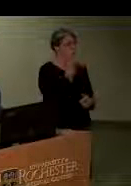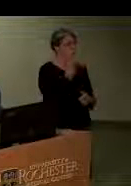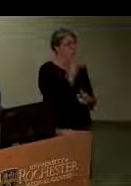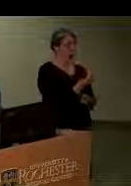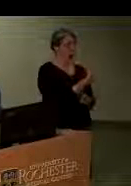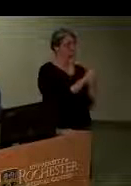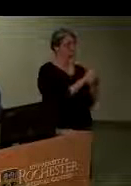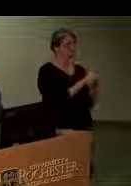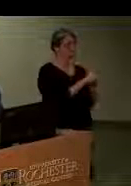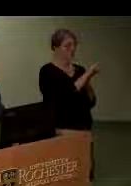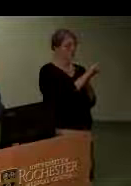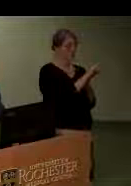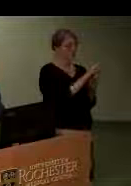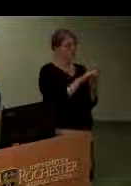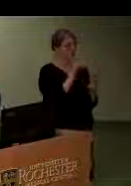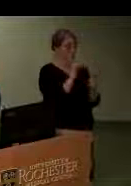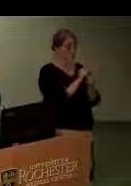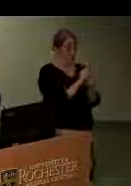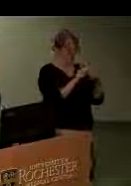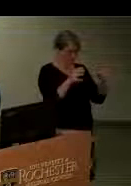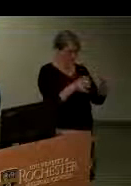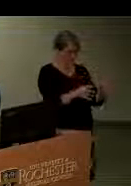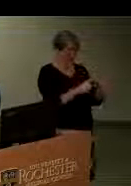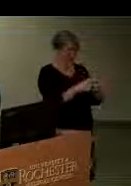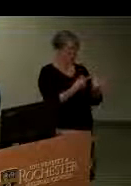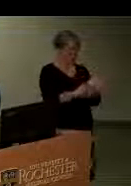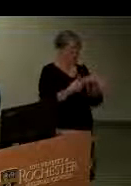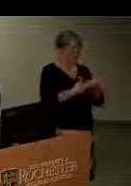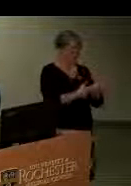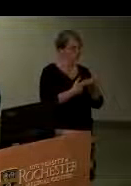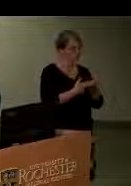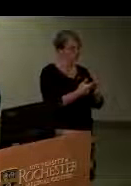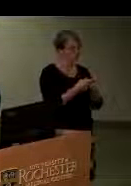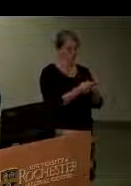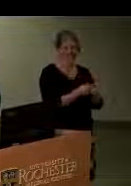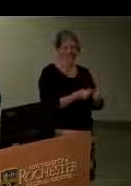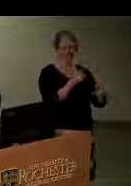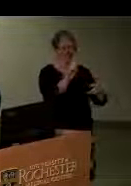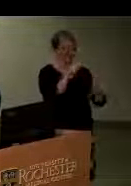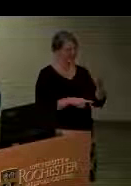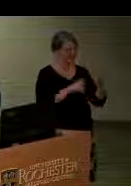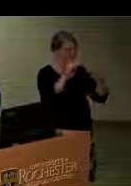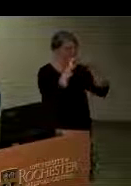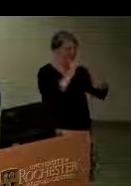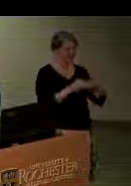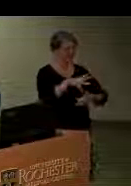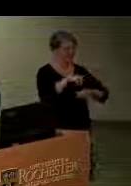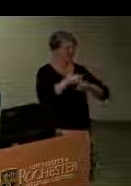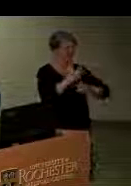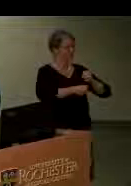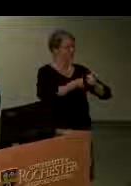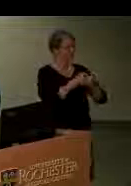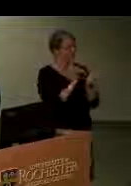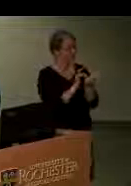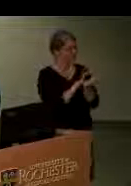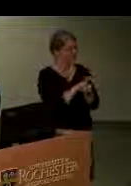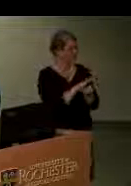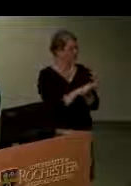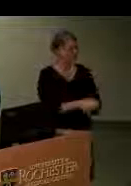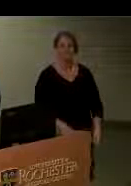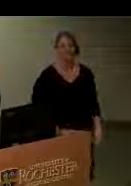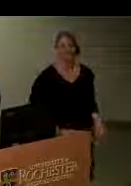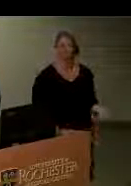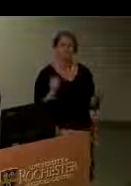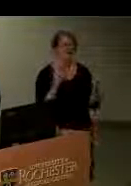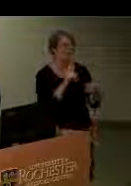the video or the actual event and debrief them. These are the numbers in the first 2 years of medical school of how many times